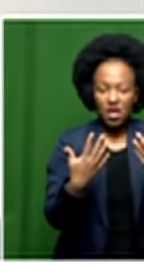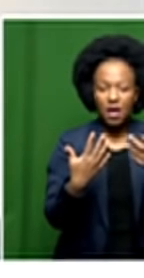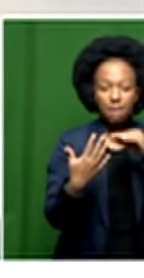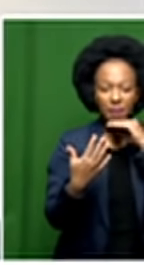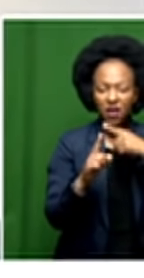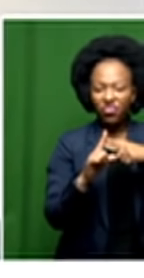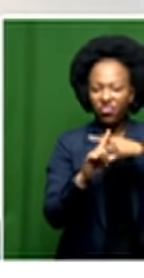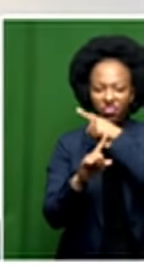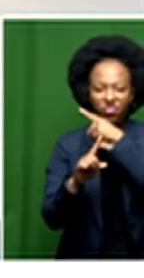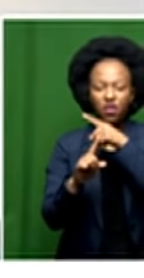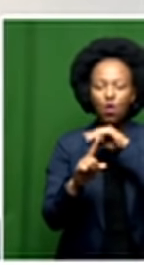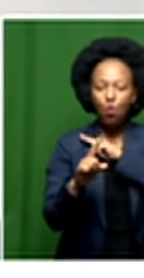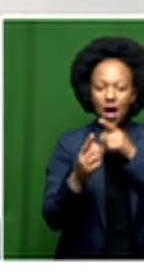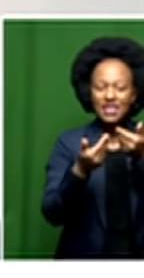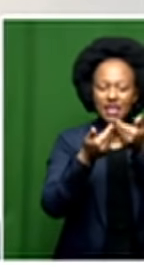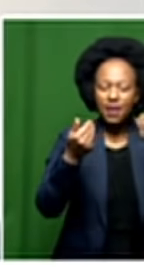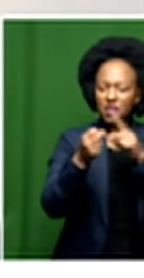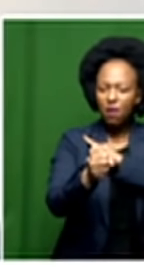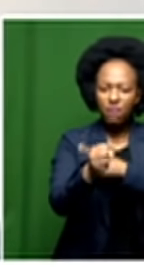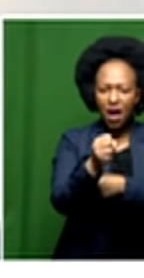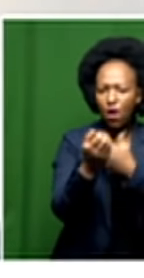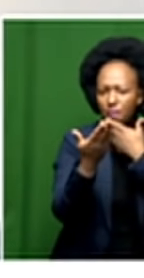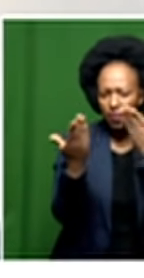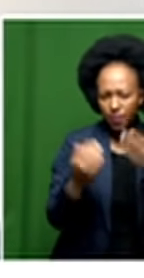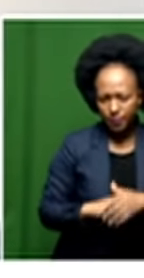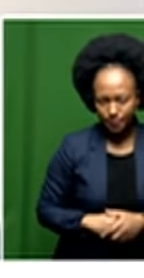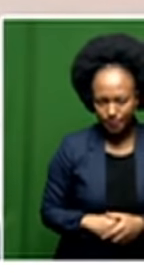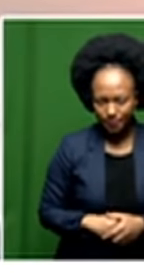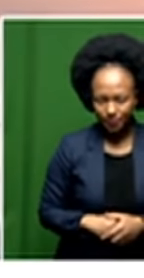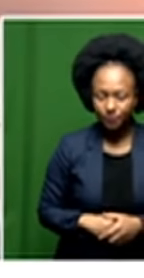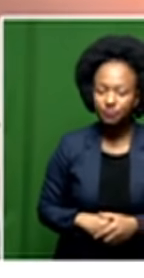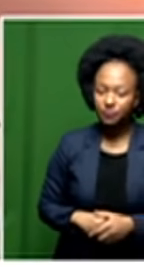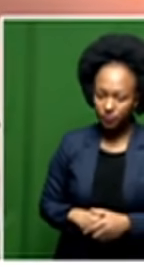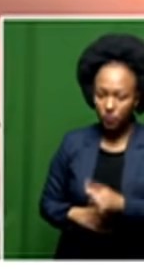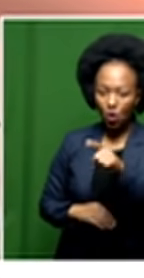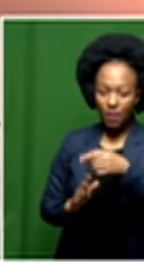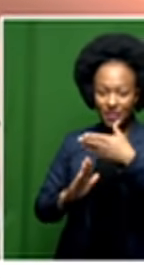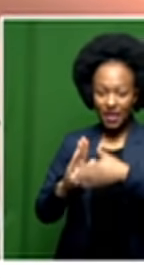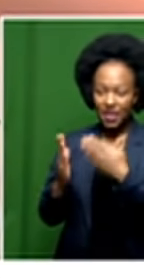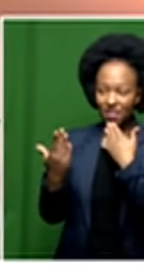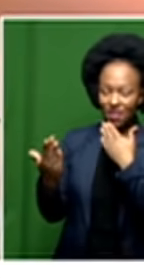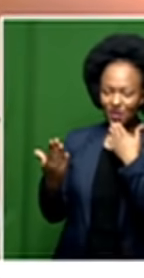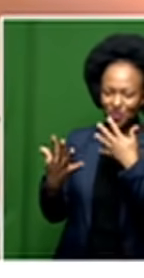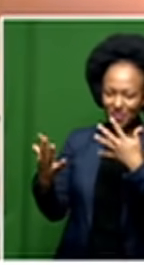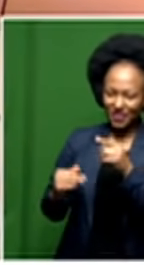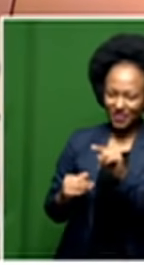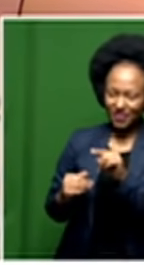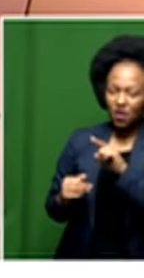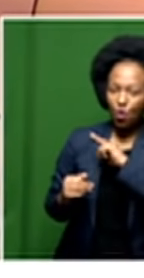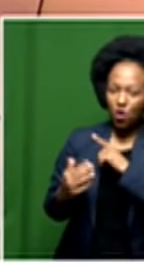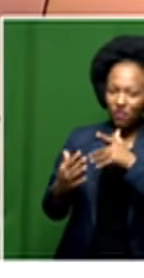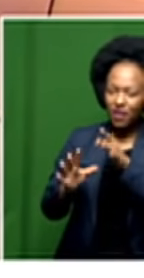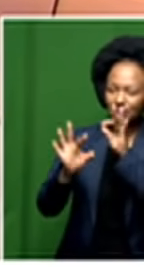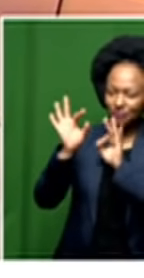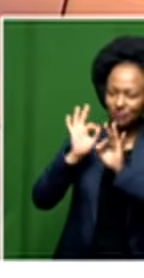overreach, and there is no breach of separation of powers. Well, we have to leave it there, but thank you so much for giving